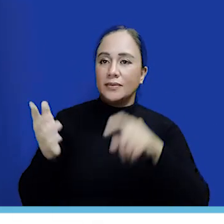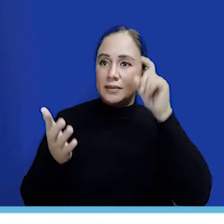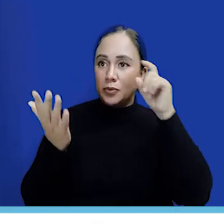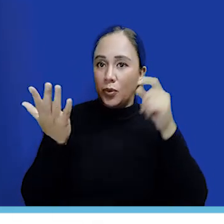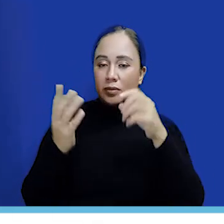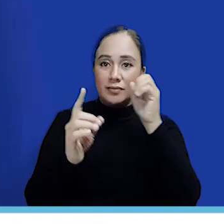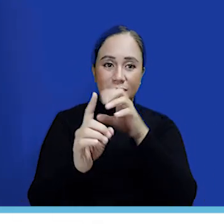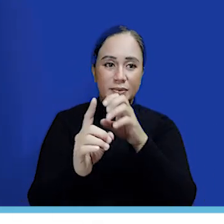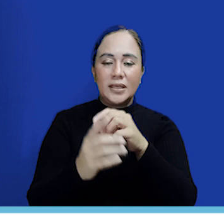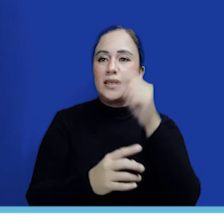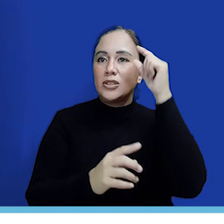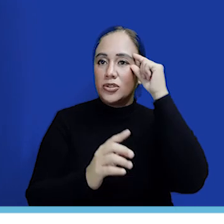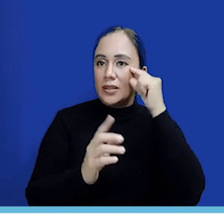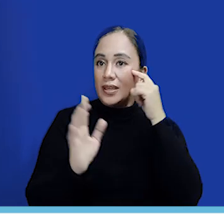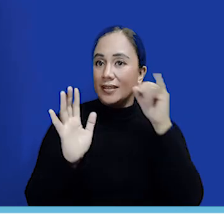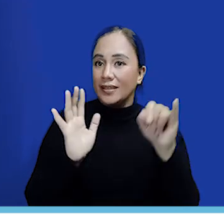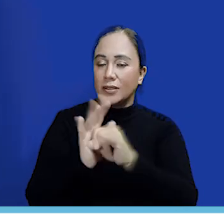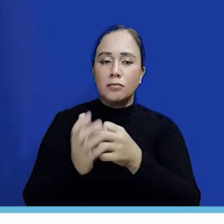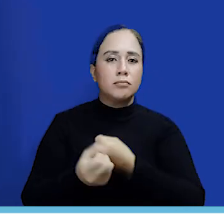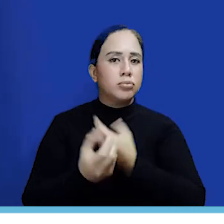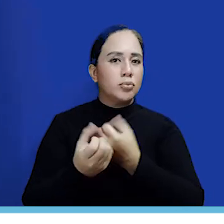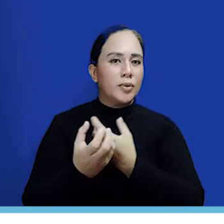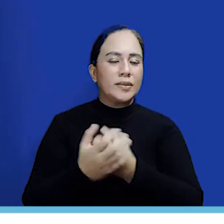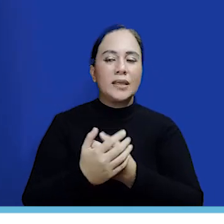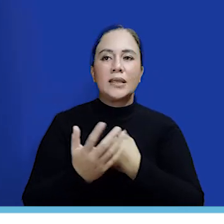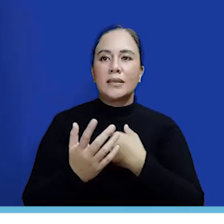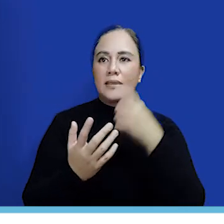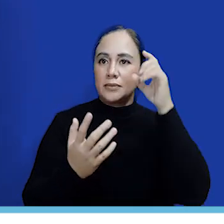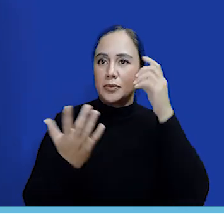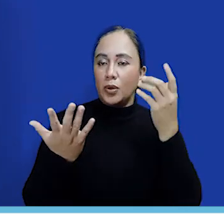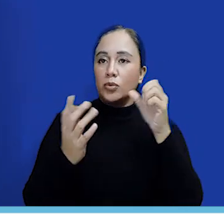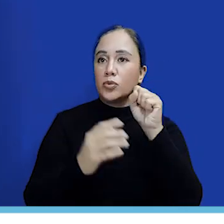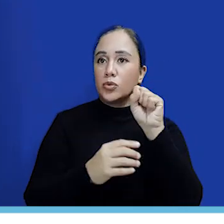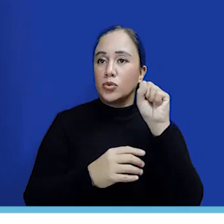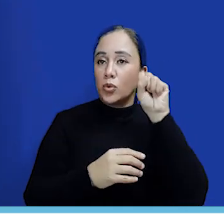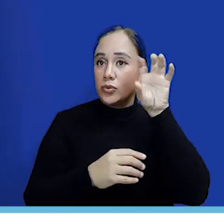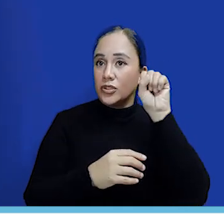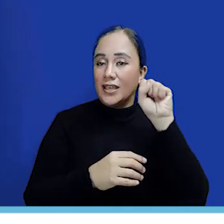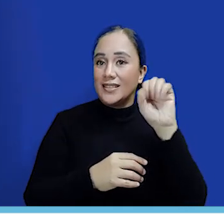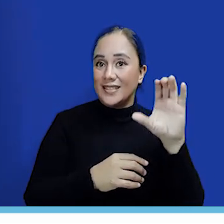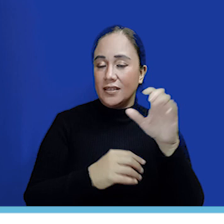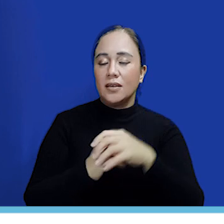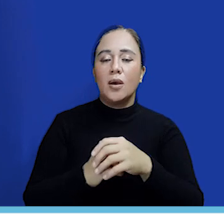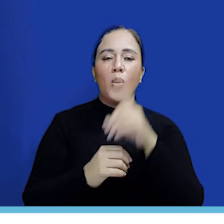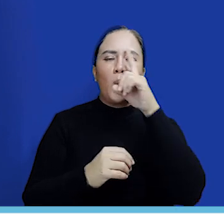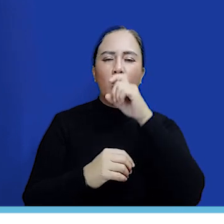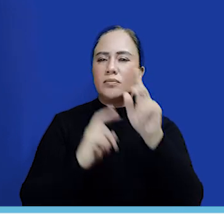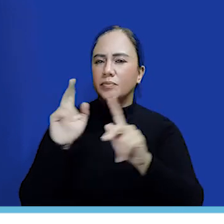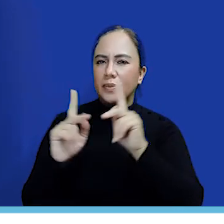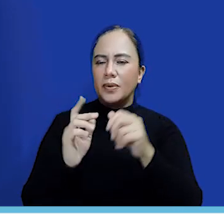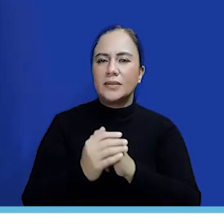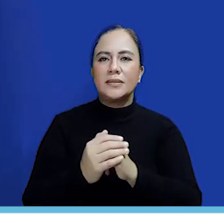sexual orientation, gender identity, expression and sex characteristics or SOGSC, older